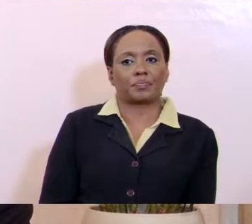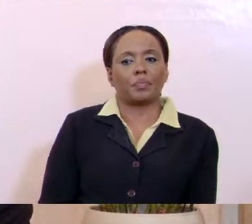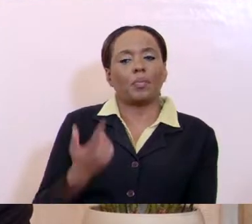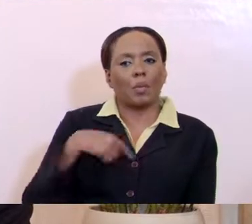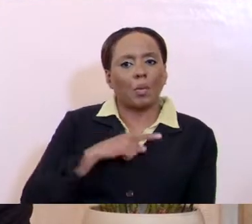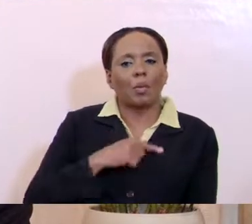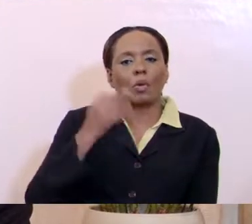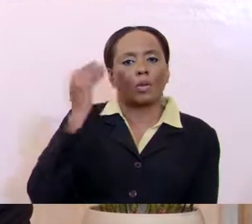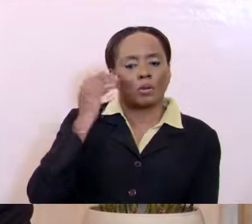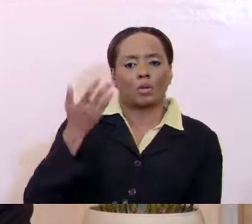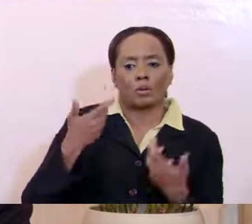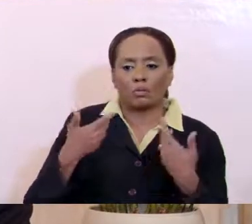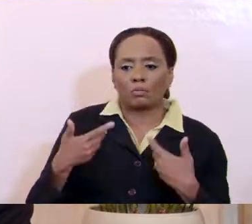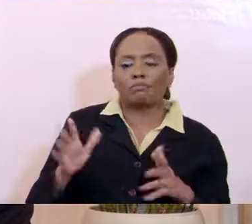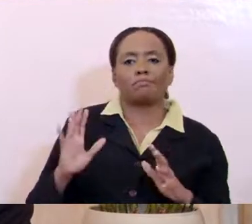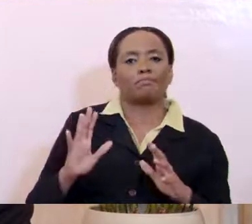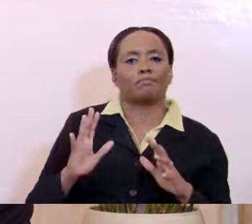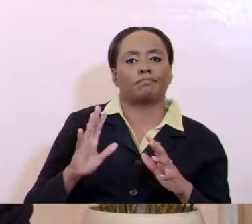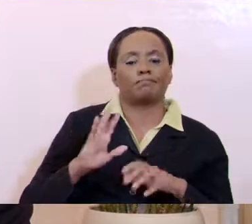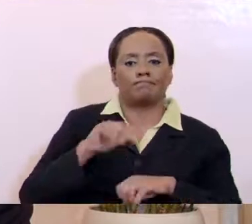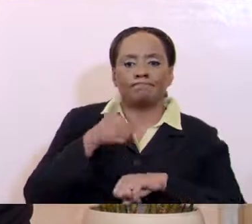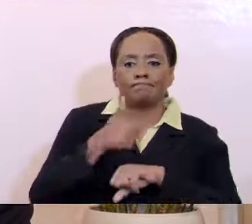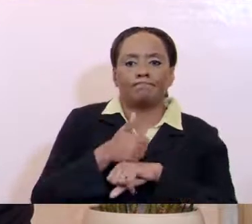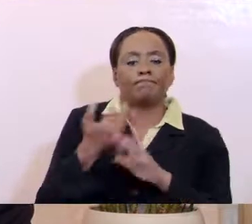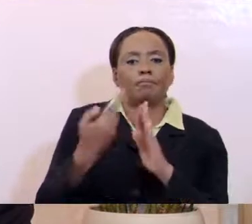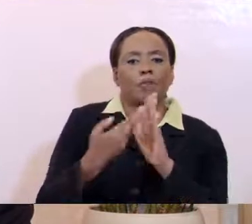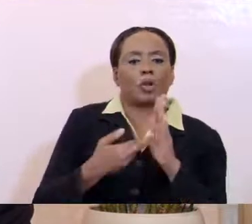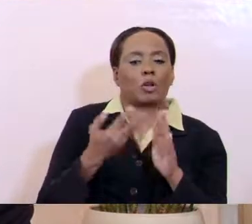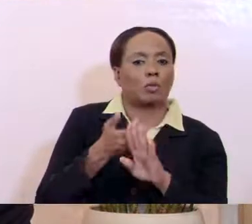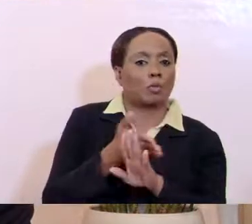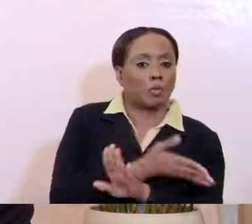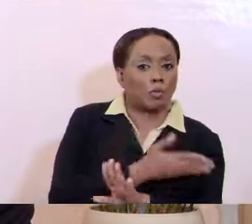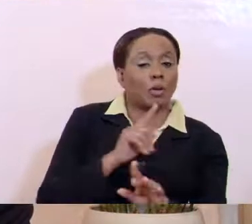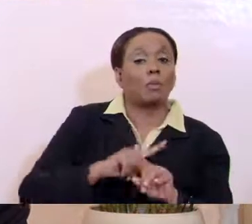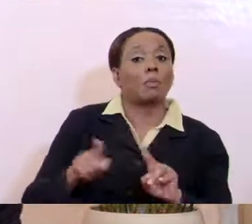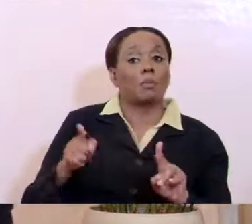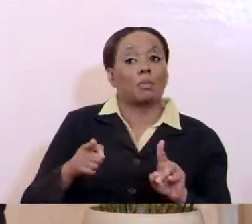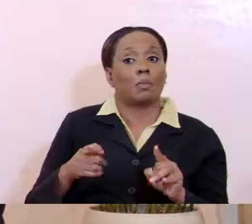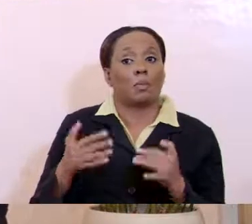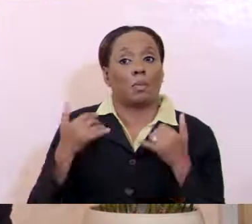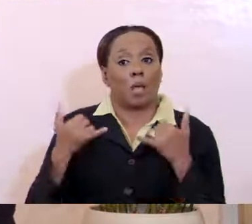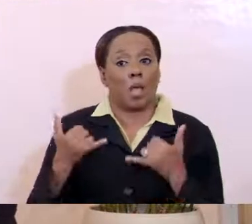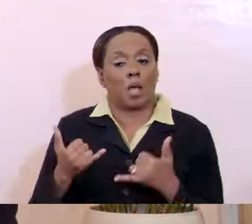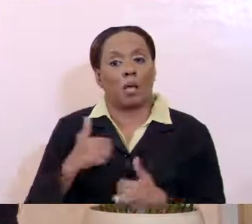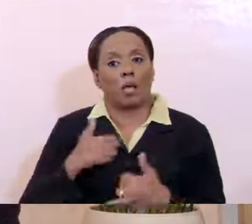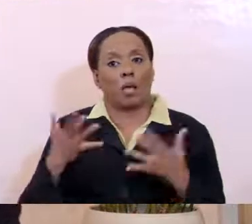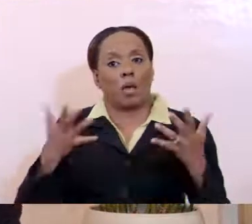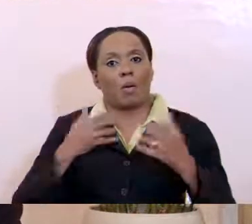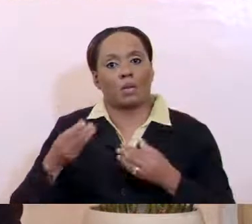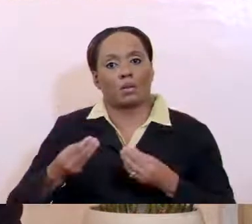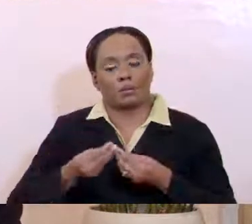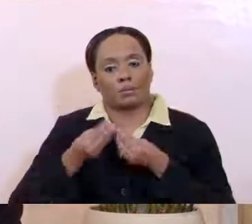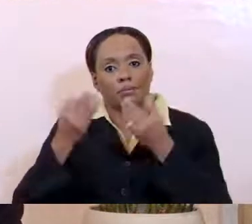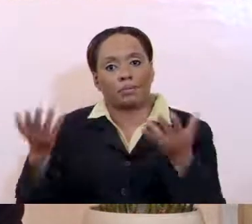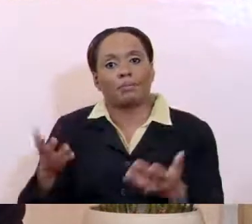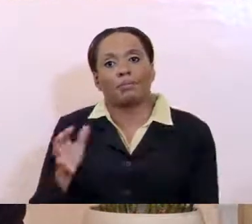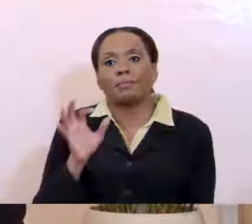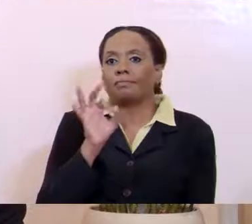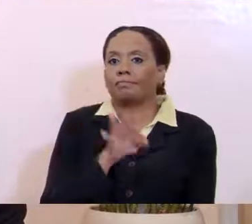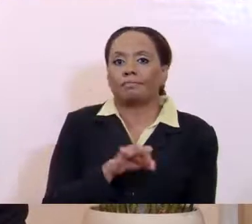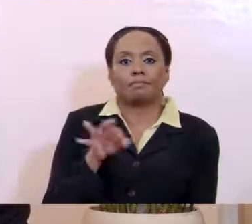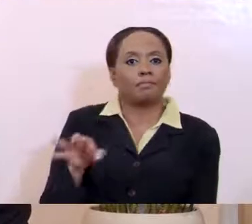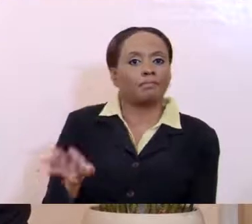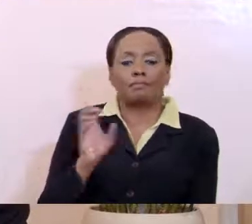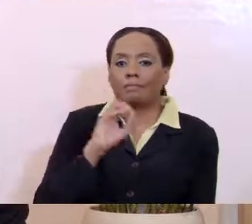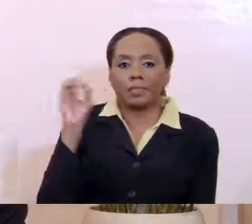is some refinement that will continue, but I can say to you that what I present to you is 99%